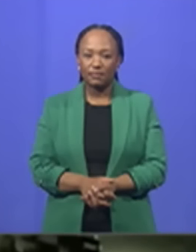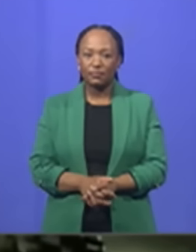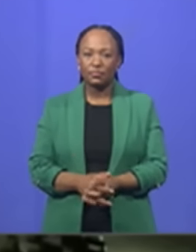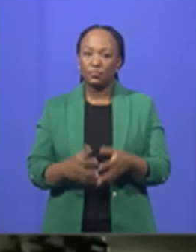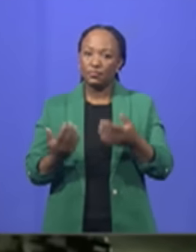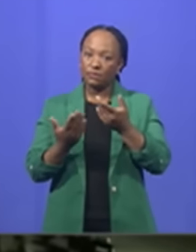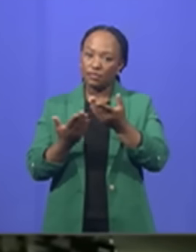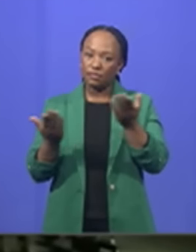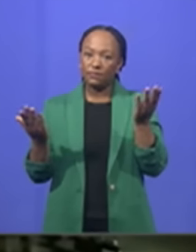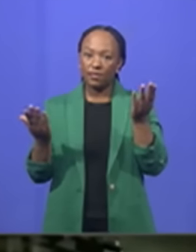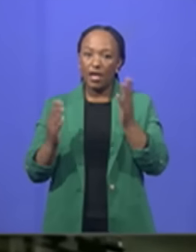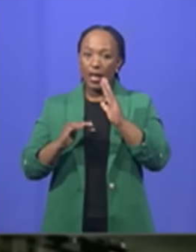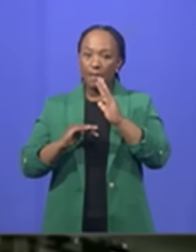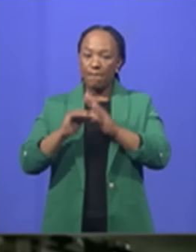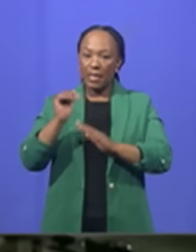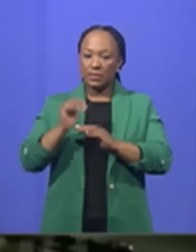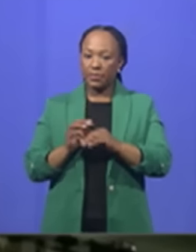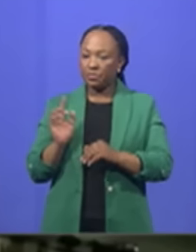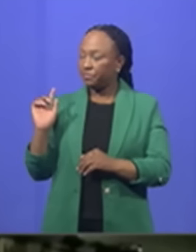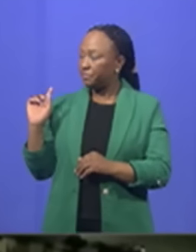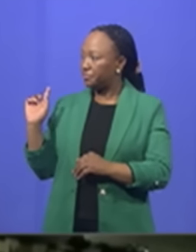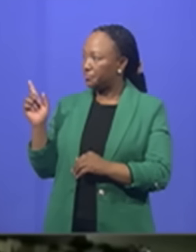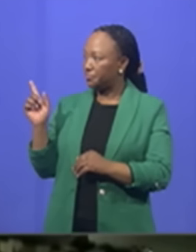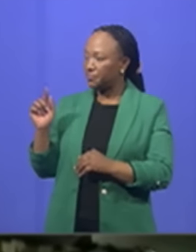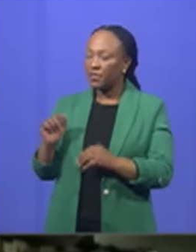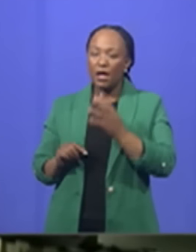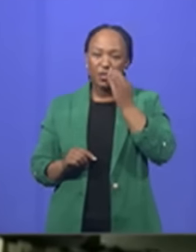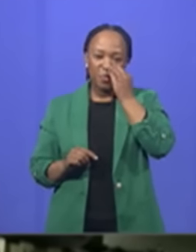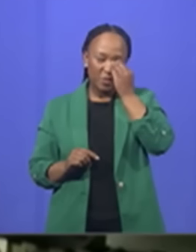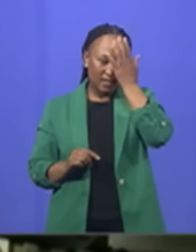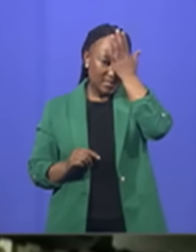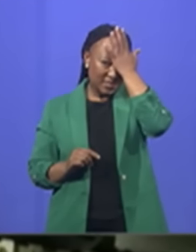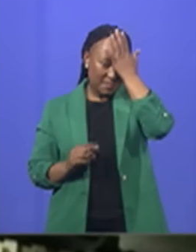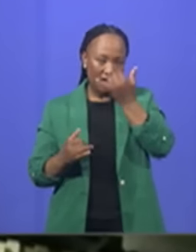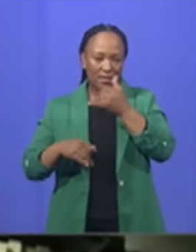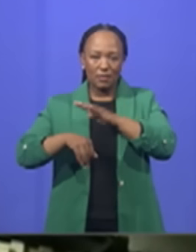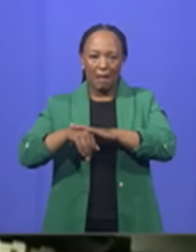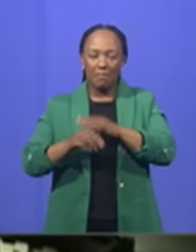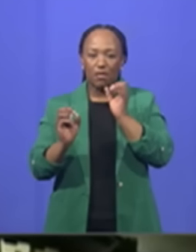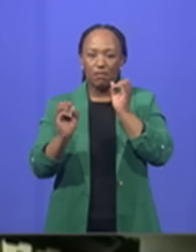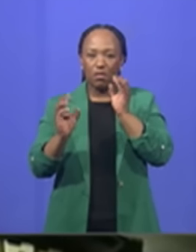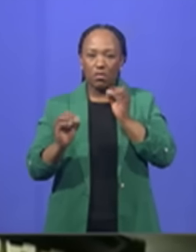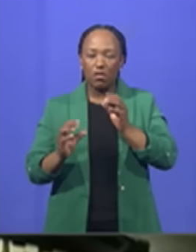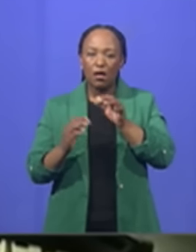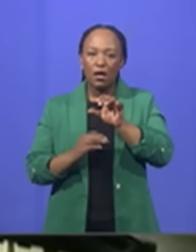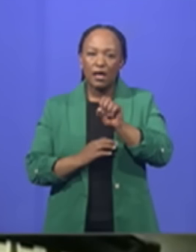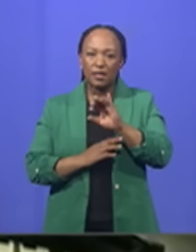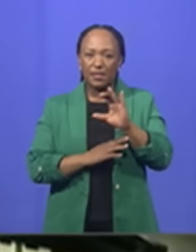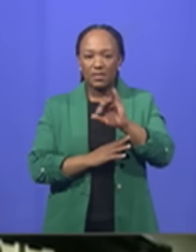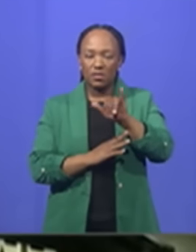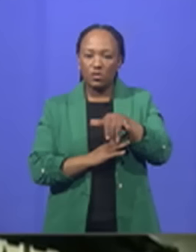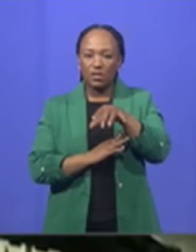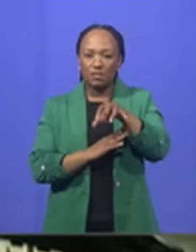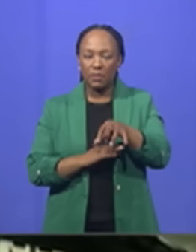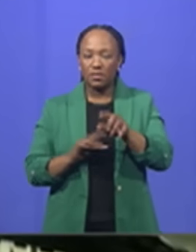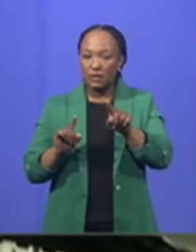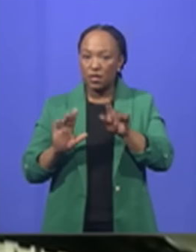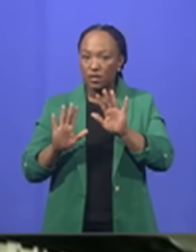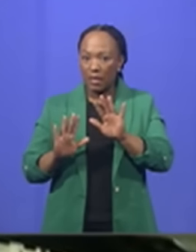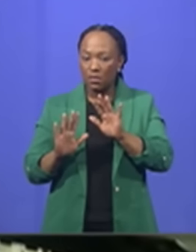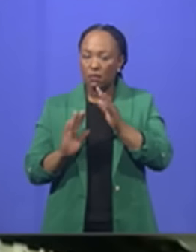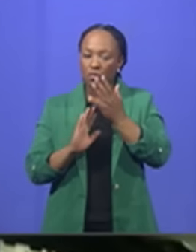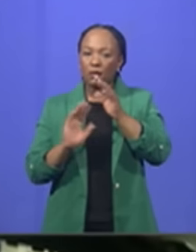Bathumetši molotšana o re gorotša go ditaba tša leleme la Sepedi tša SABC go tšwa ka Studio 10 Auckland Park, Johannesburg. Gomme dihlogo tša tšona ke